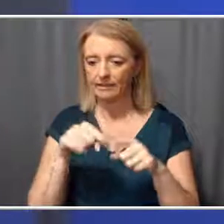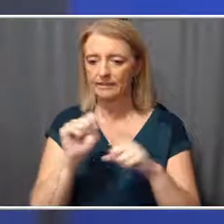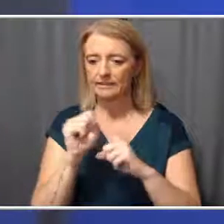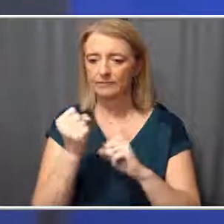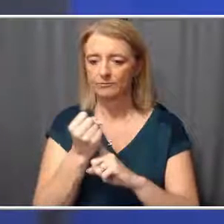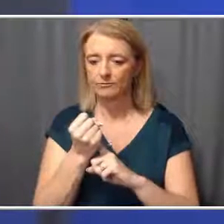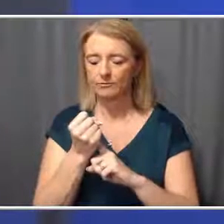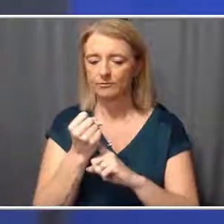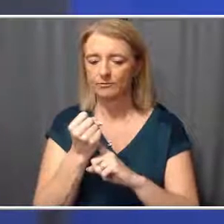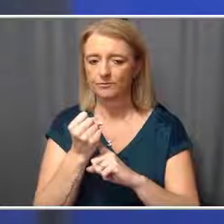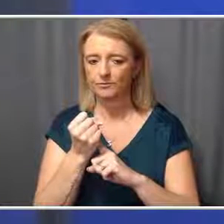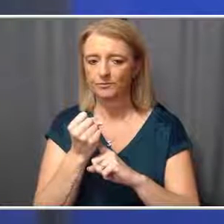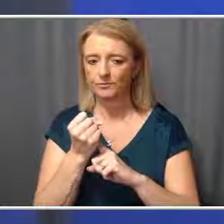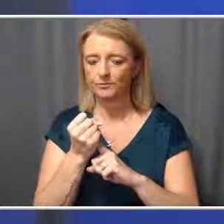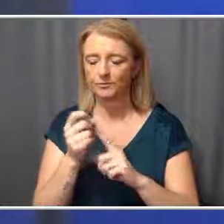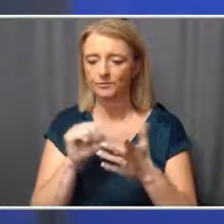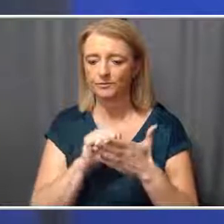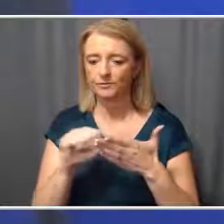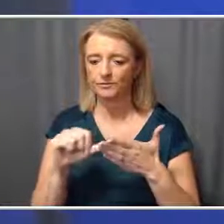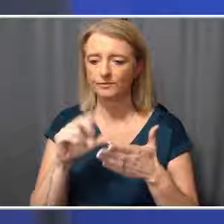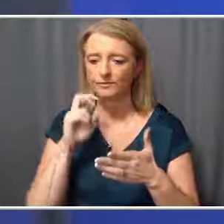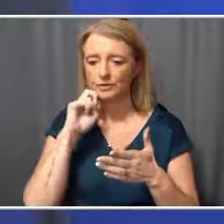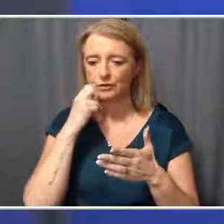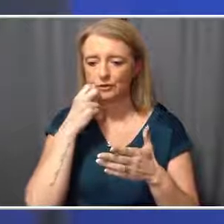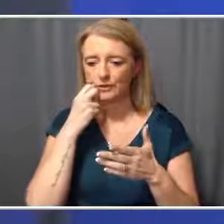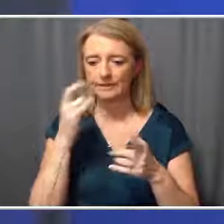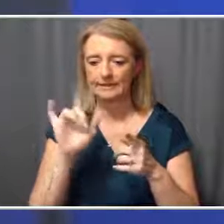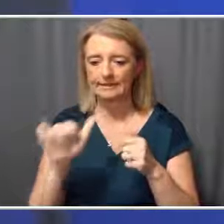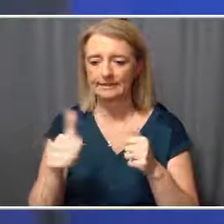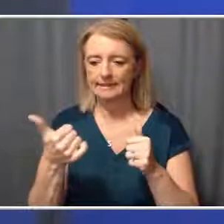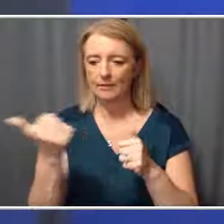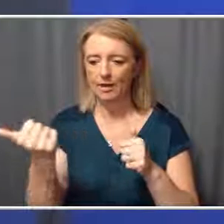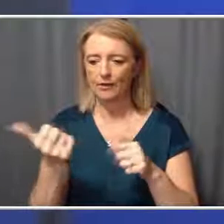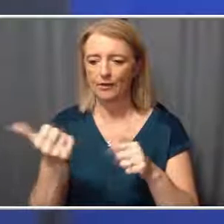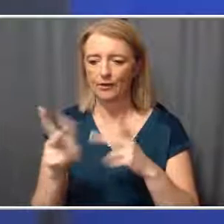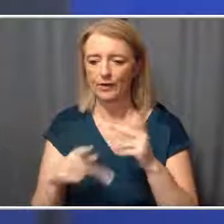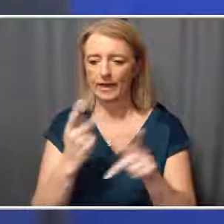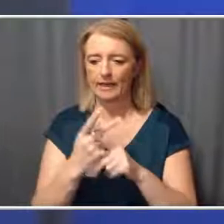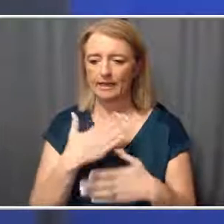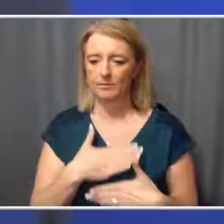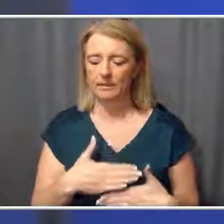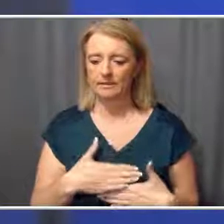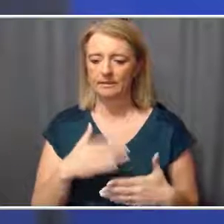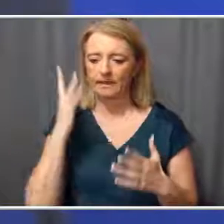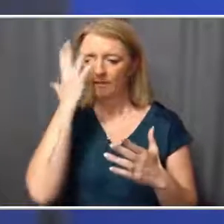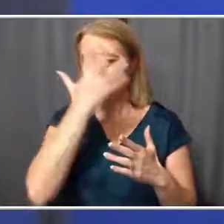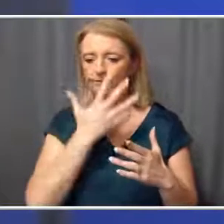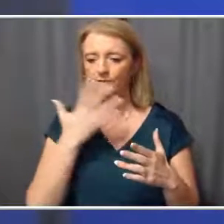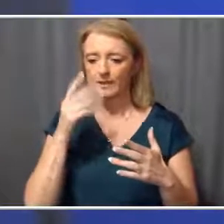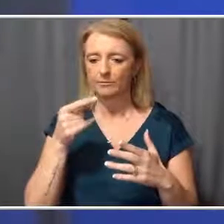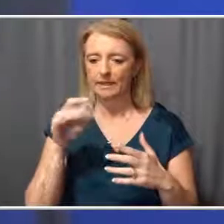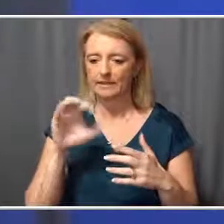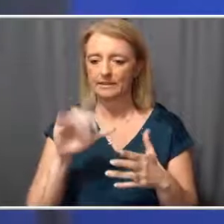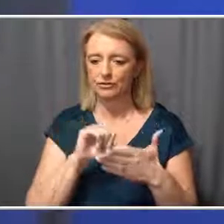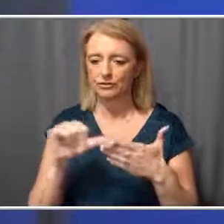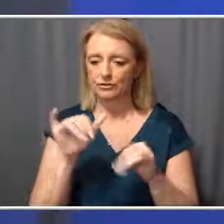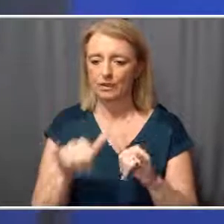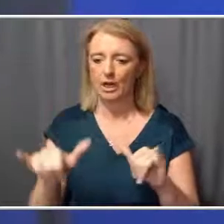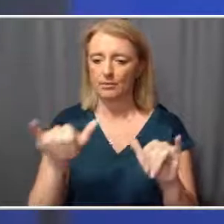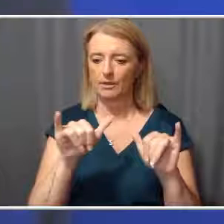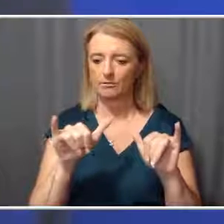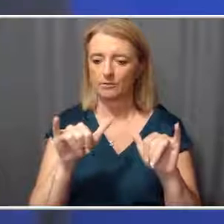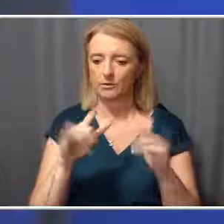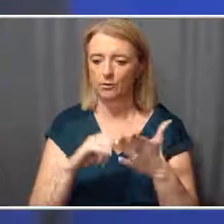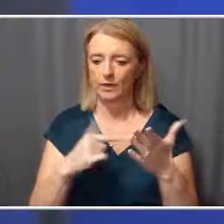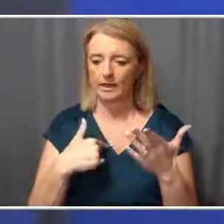across the idea serendipitously when he was doing a lot of cosmetic surgery on patients, and they told him that they were so